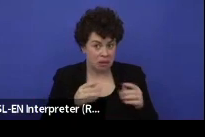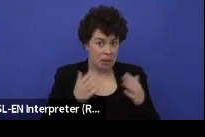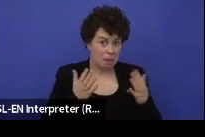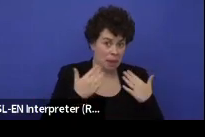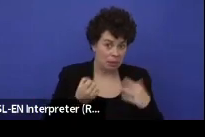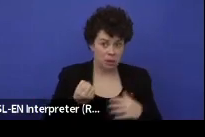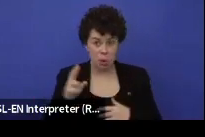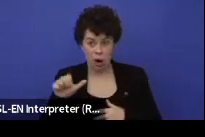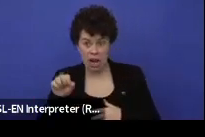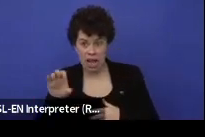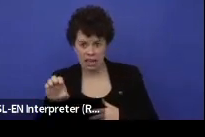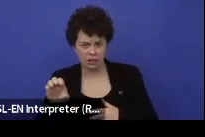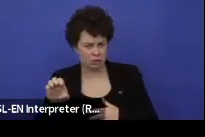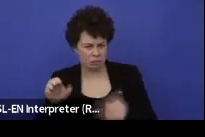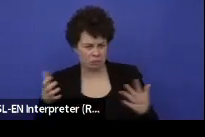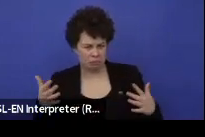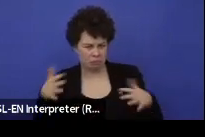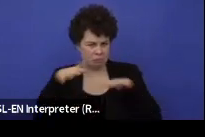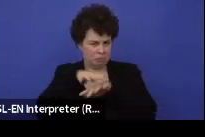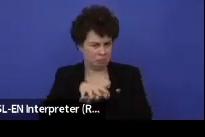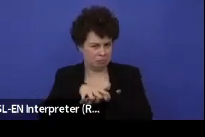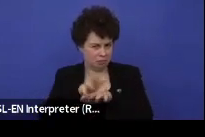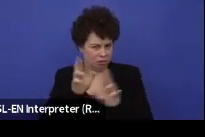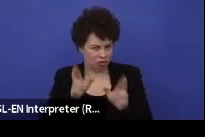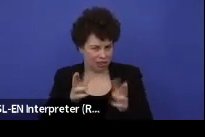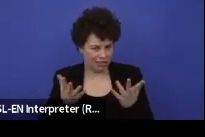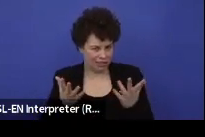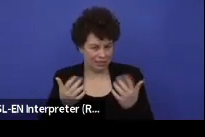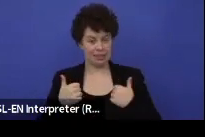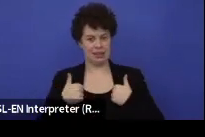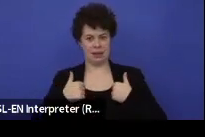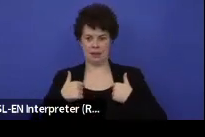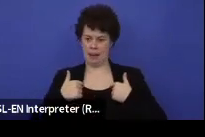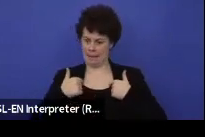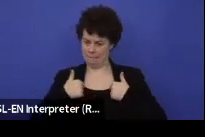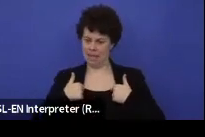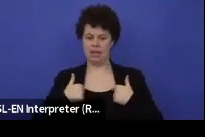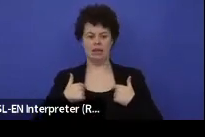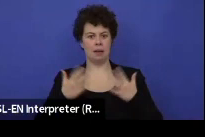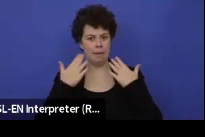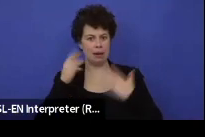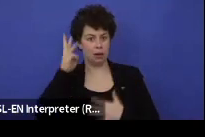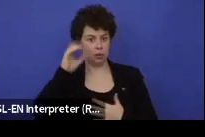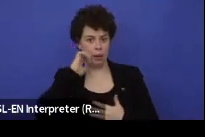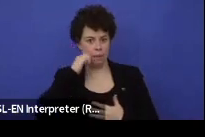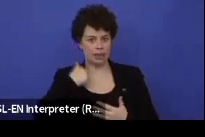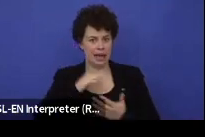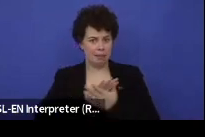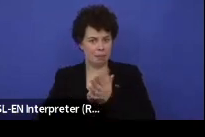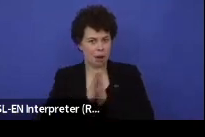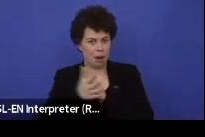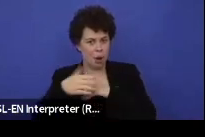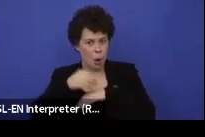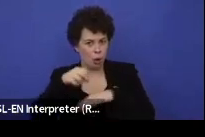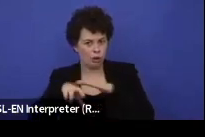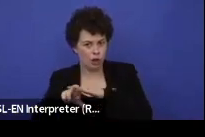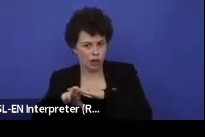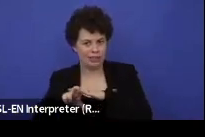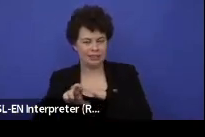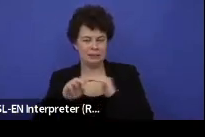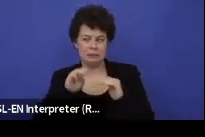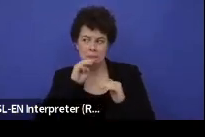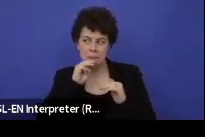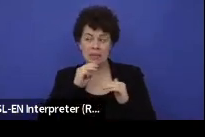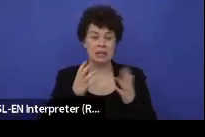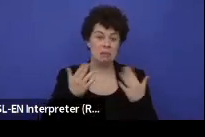Menopause is part of me personally aging. So I think it's a moot point if it's menopause age.